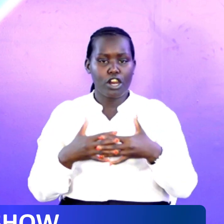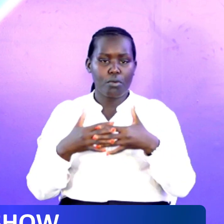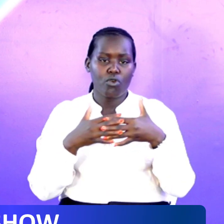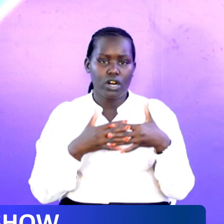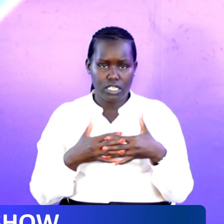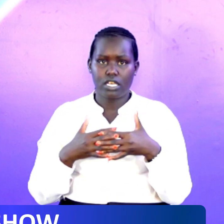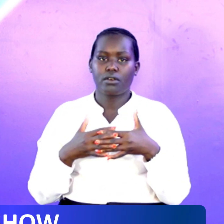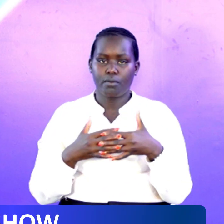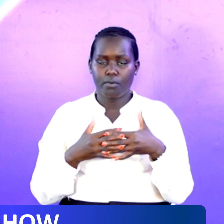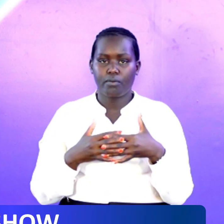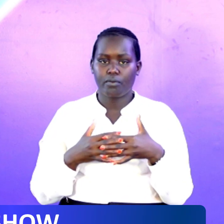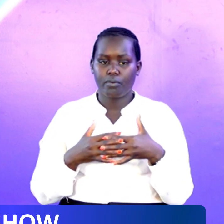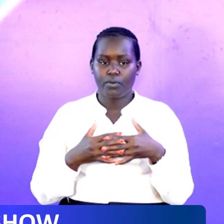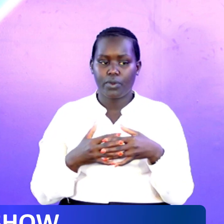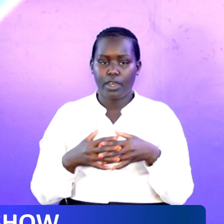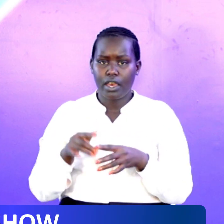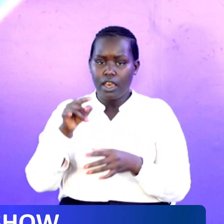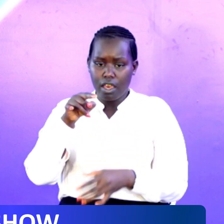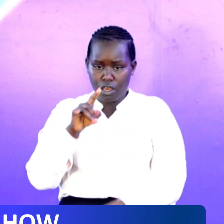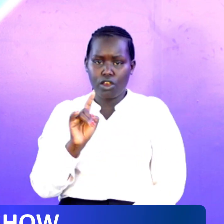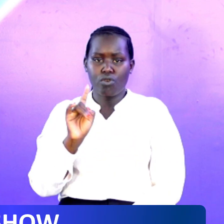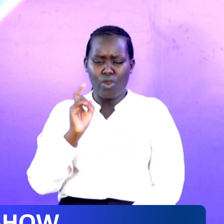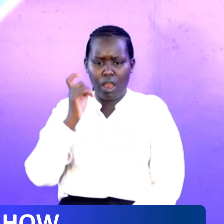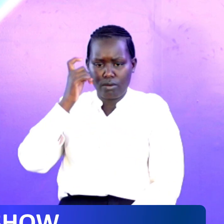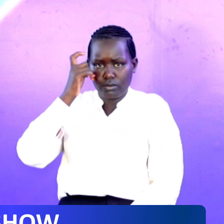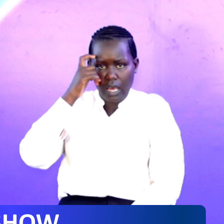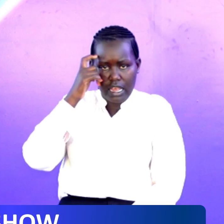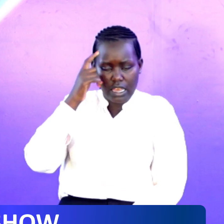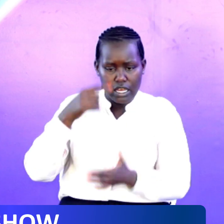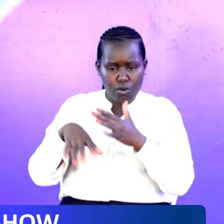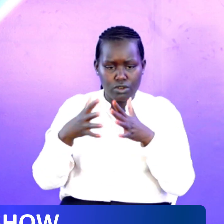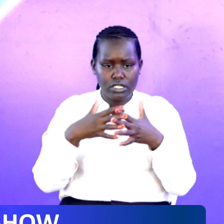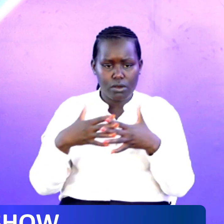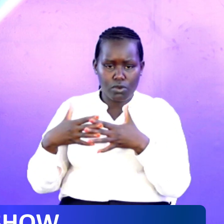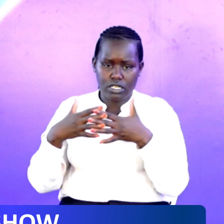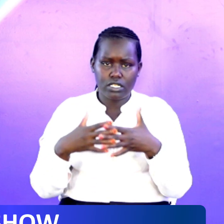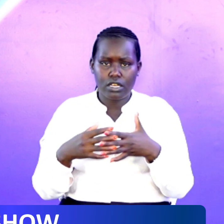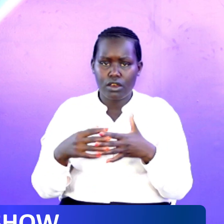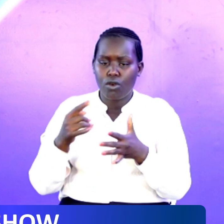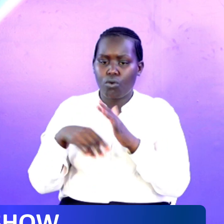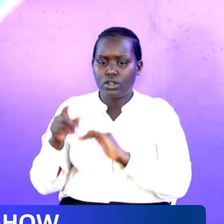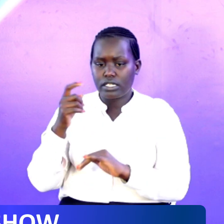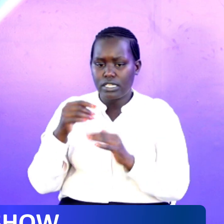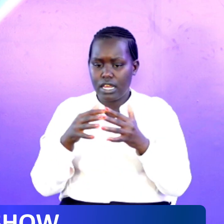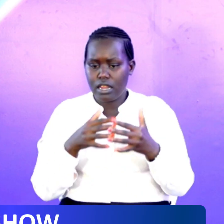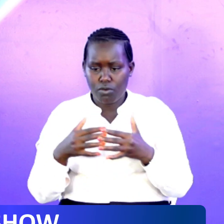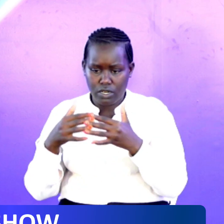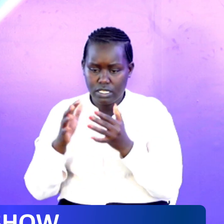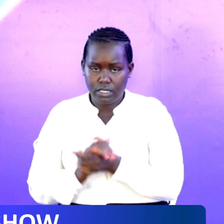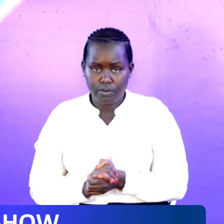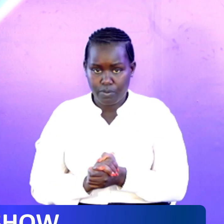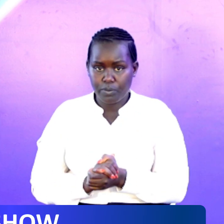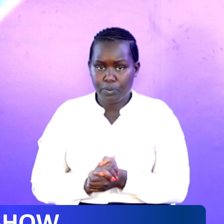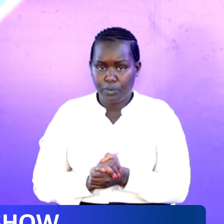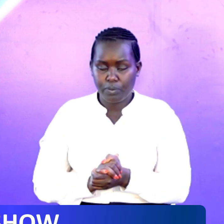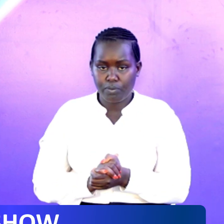Let us even start here. In your perspective, what is democracy? What should we tout as democracy? You see, democracy is a foreign